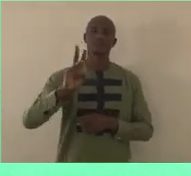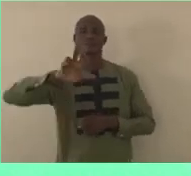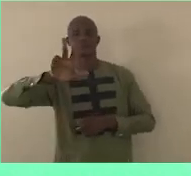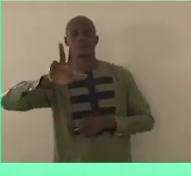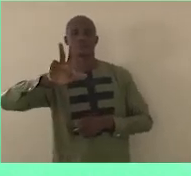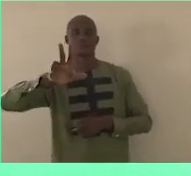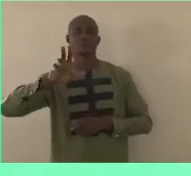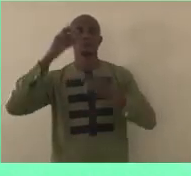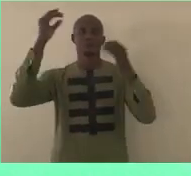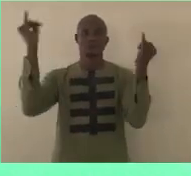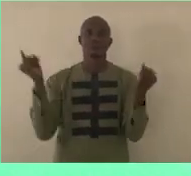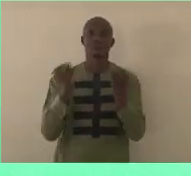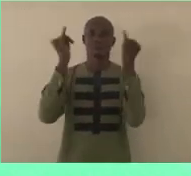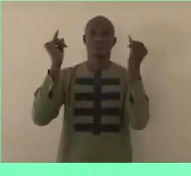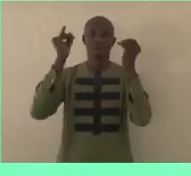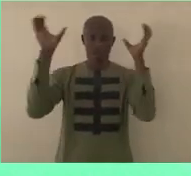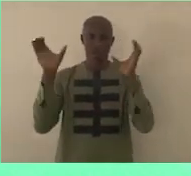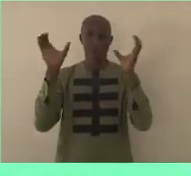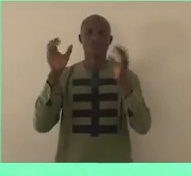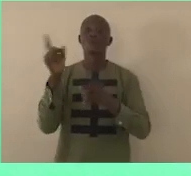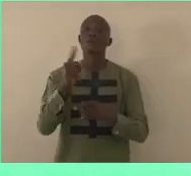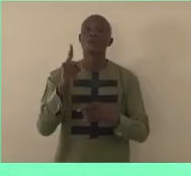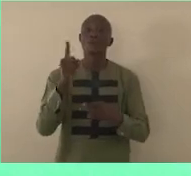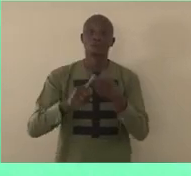Independence Day celebration, where do we go from here?